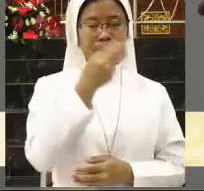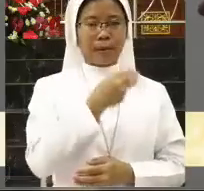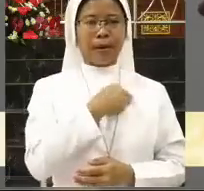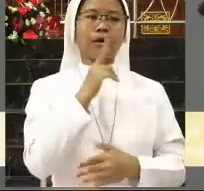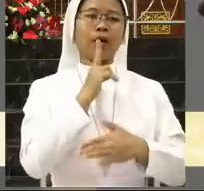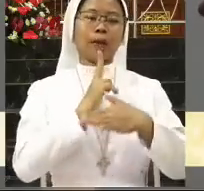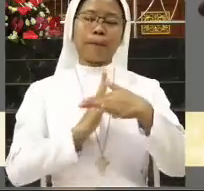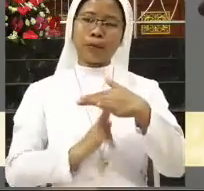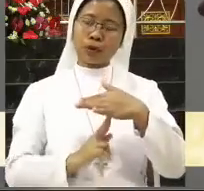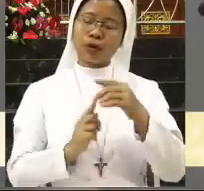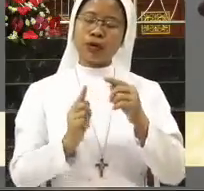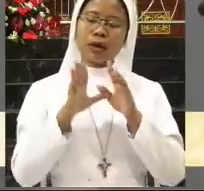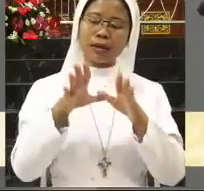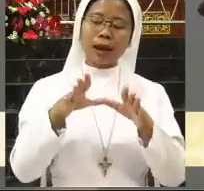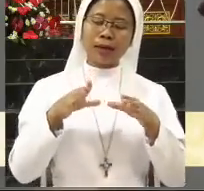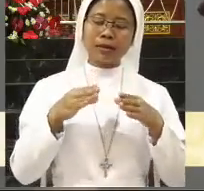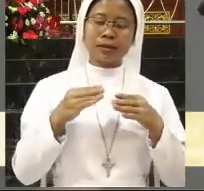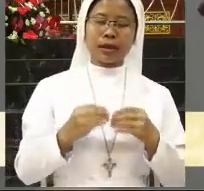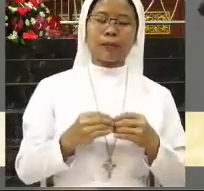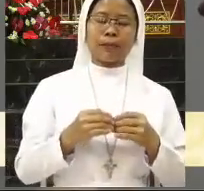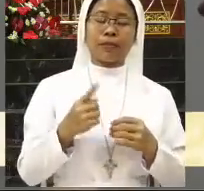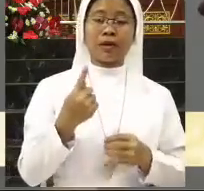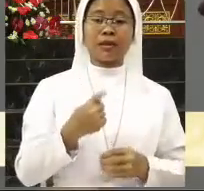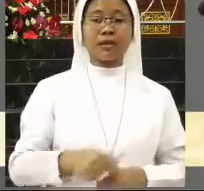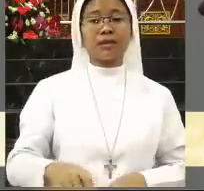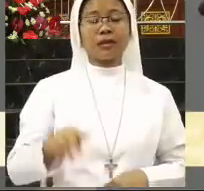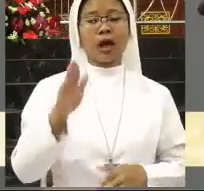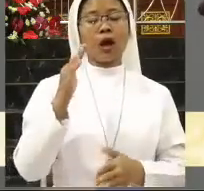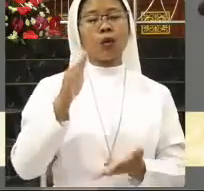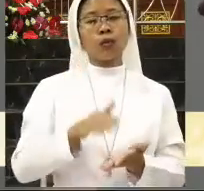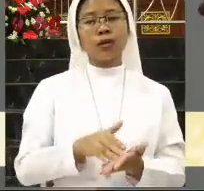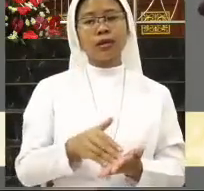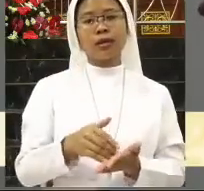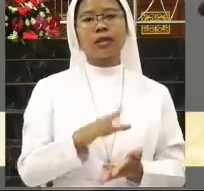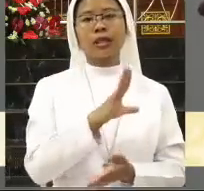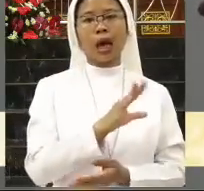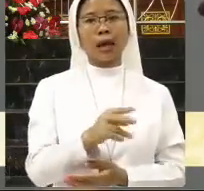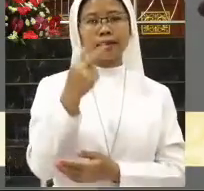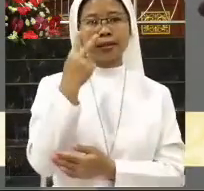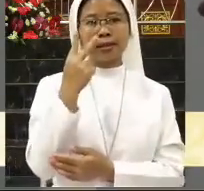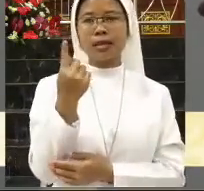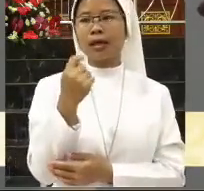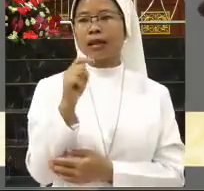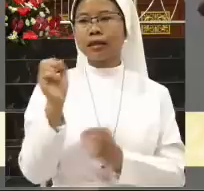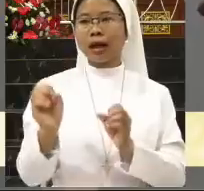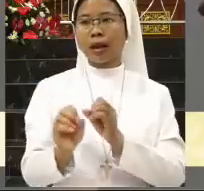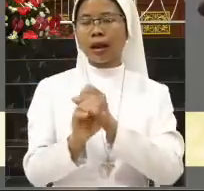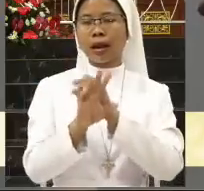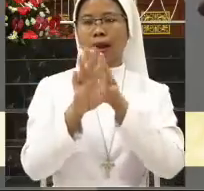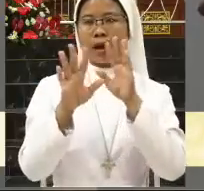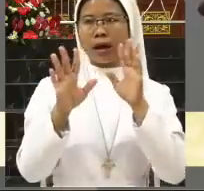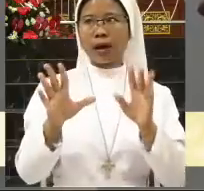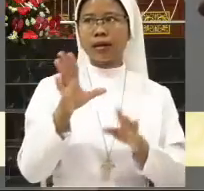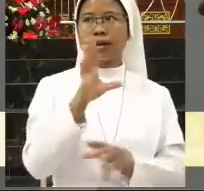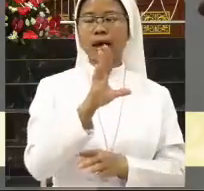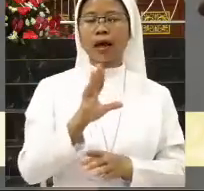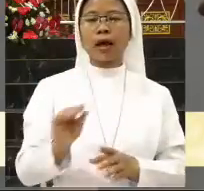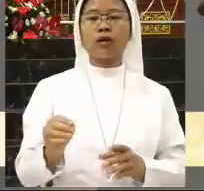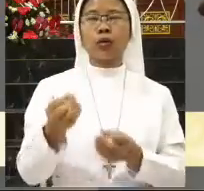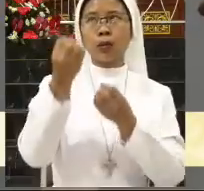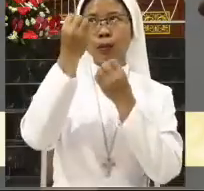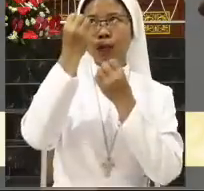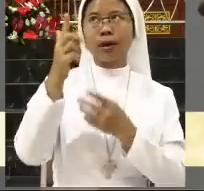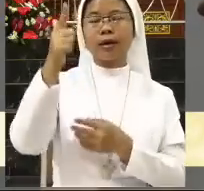to accept her limitations, but she is able to see the light and cooperate in accomplishing God's